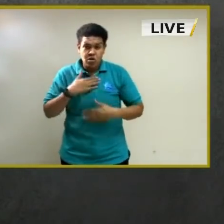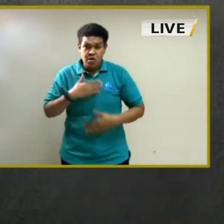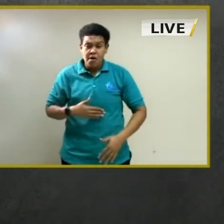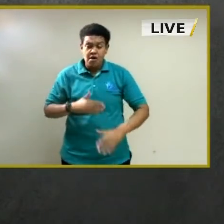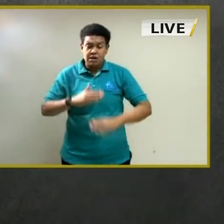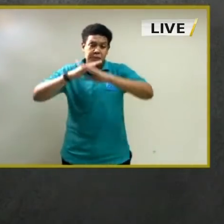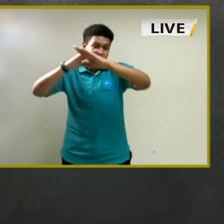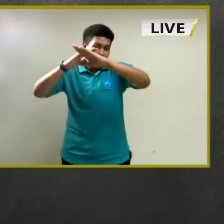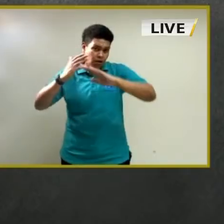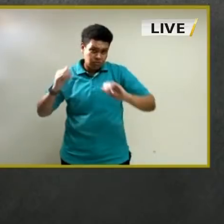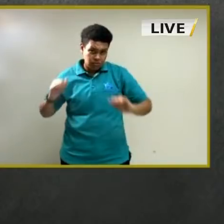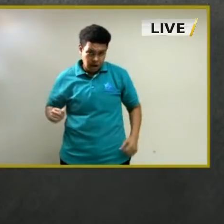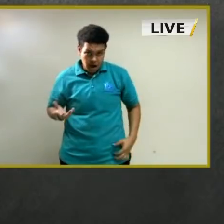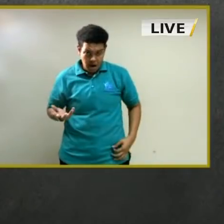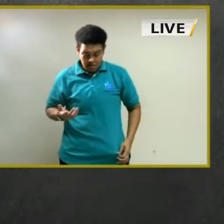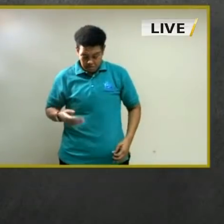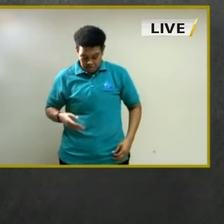What